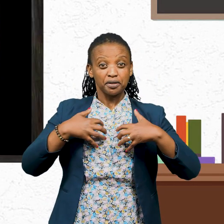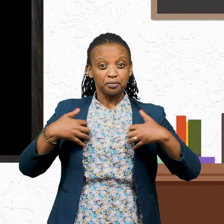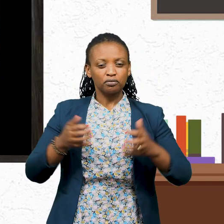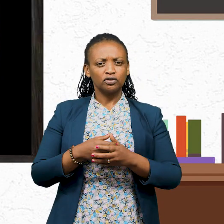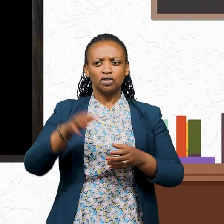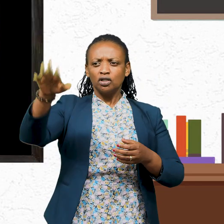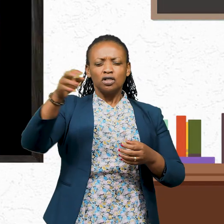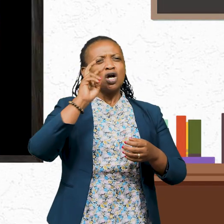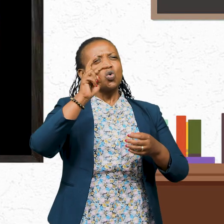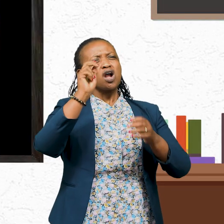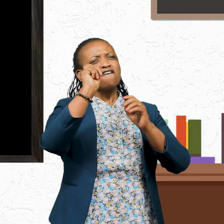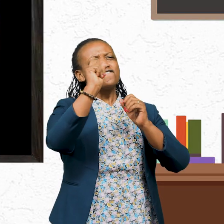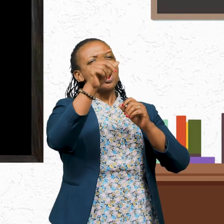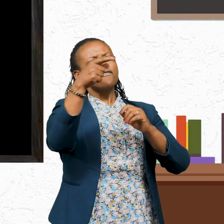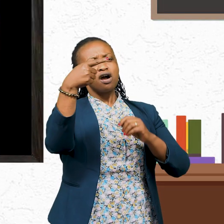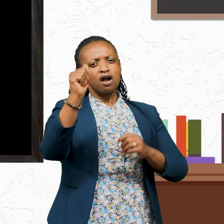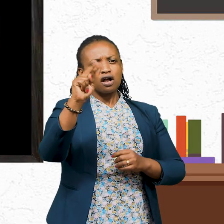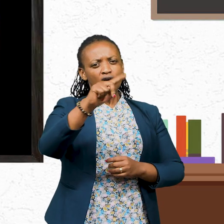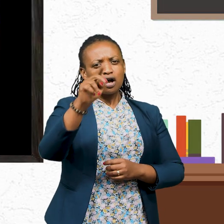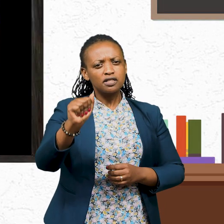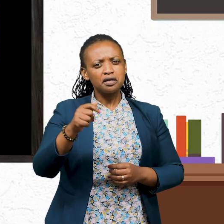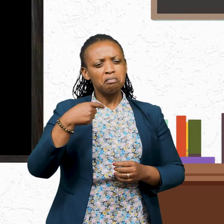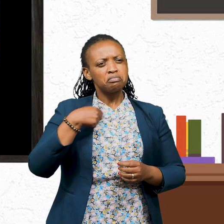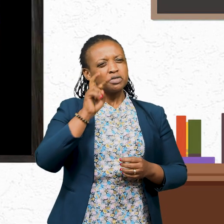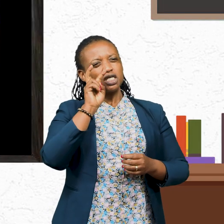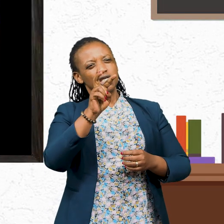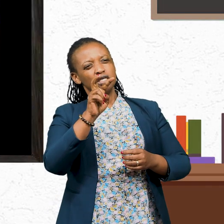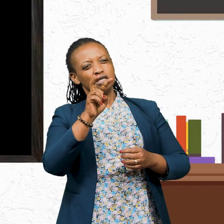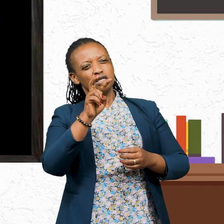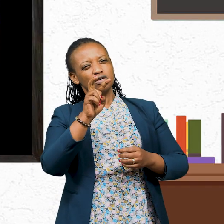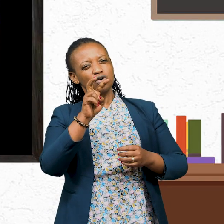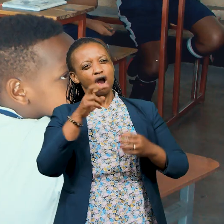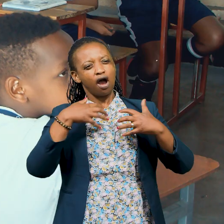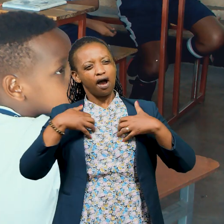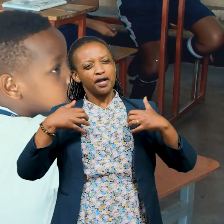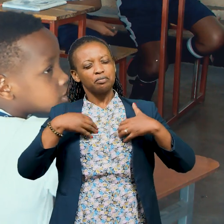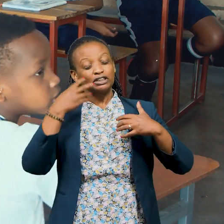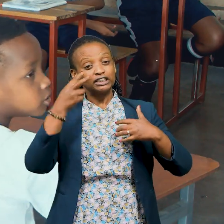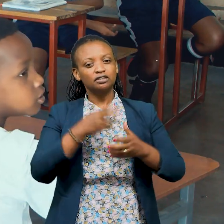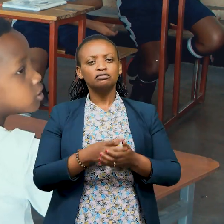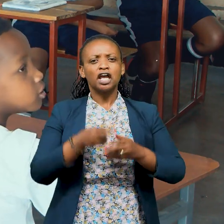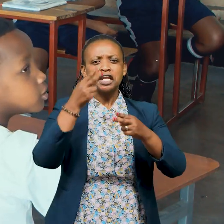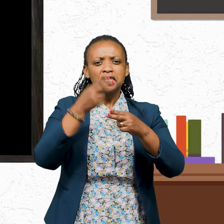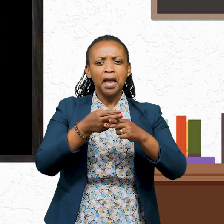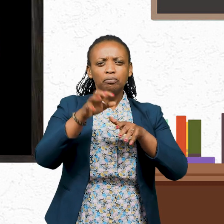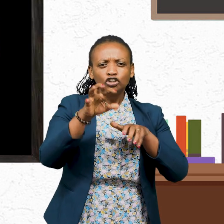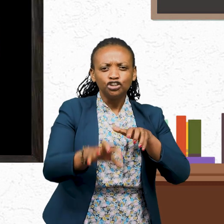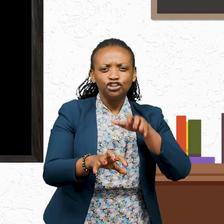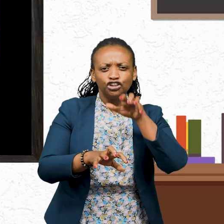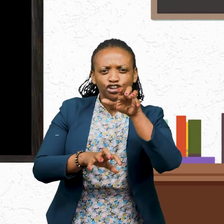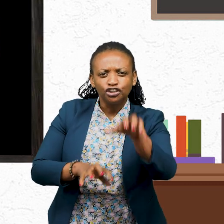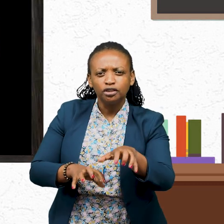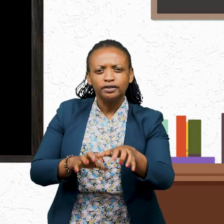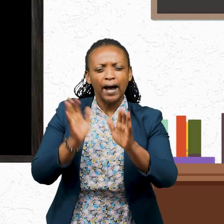there, Kanta. I recognize that animal. It is a cheetah, the fastest animal